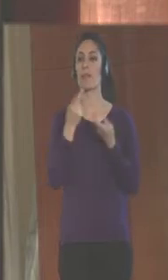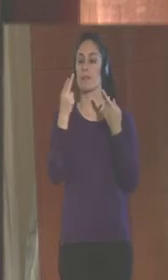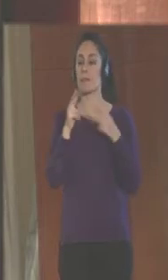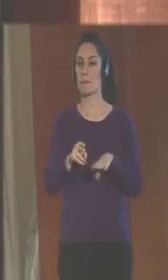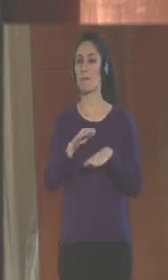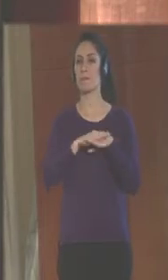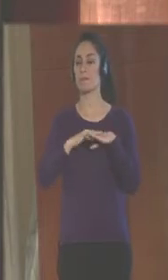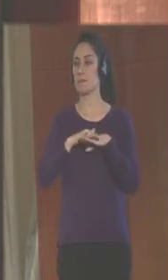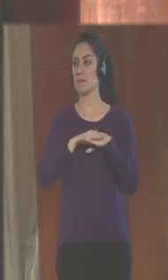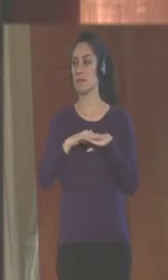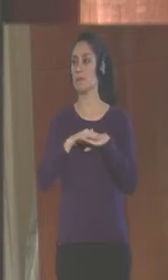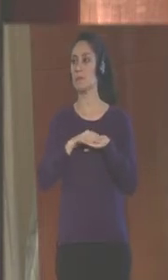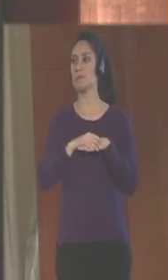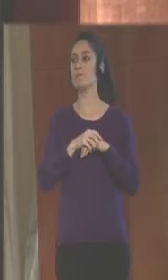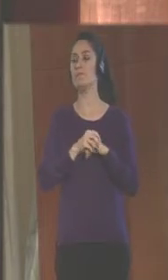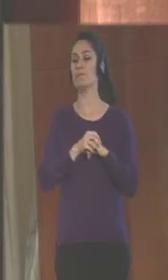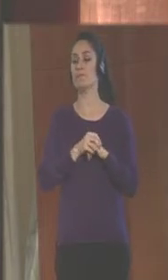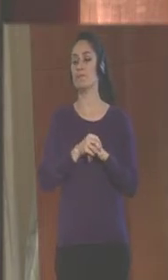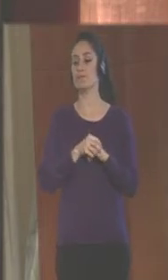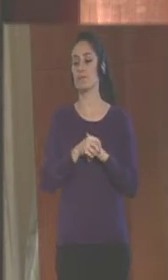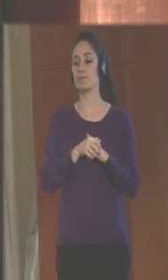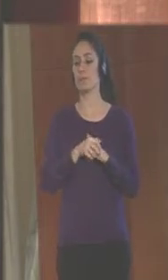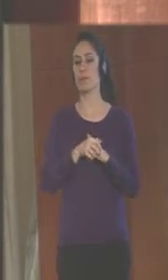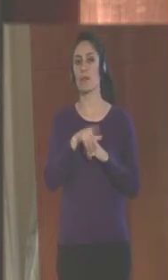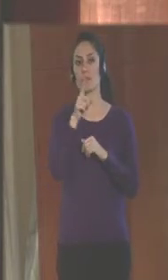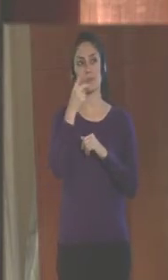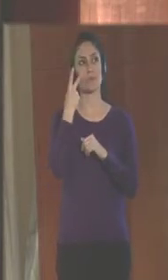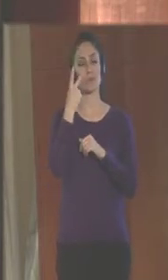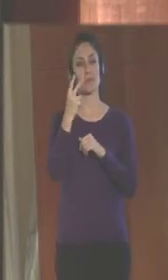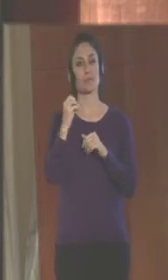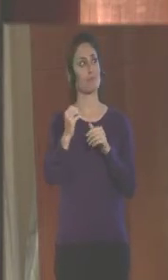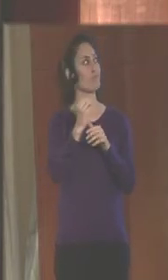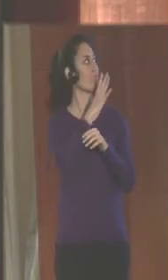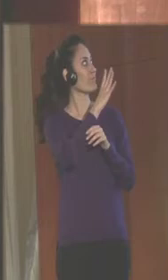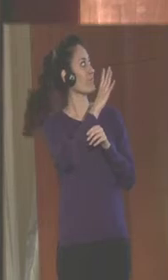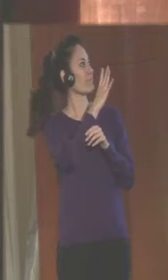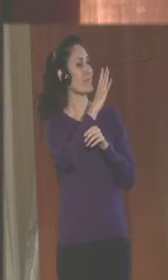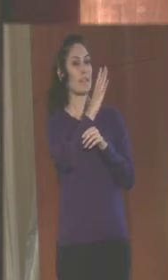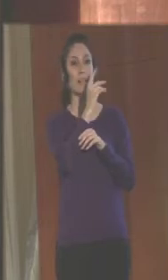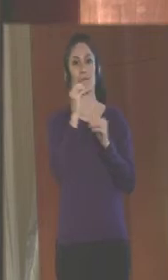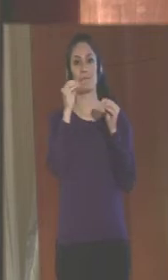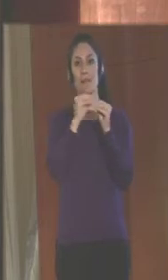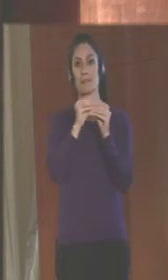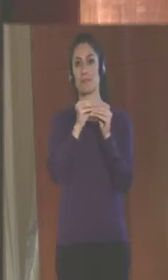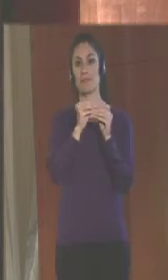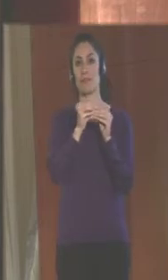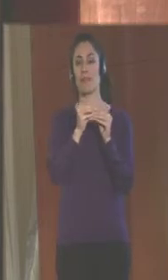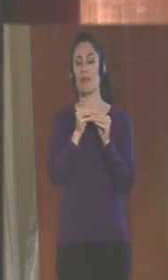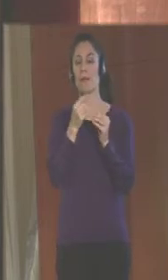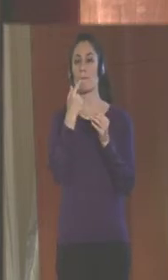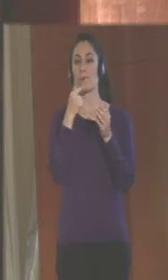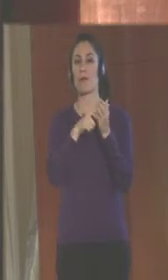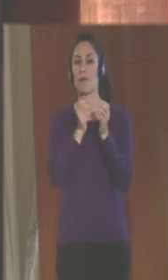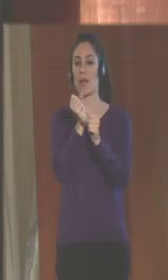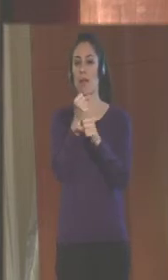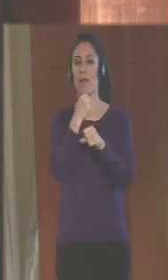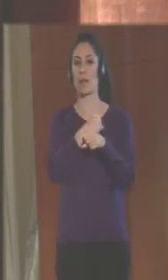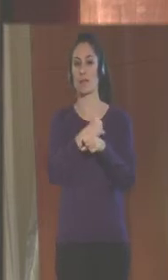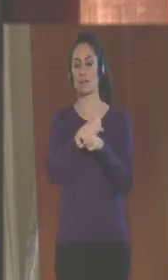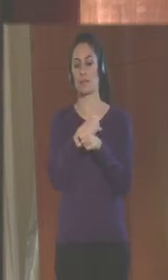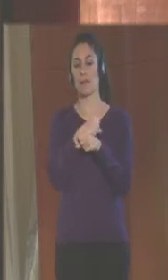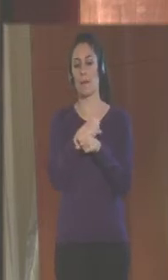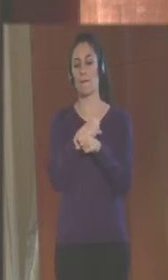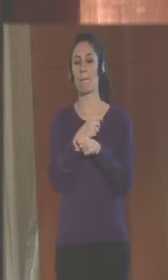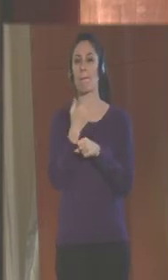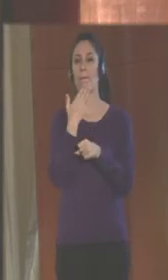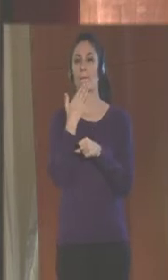risks. And if what we can see here now is precisely left to right, from beginning the occurrence, if